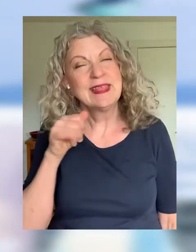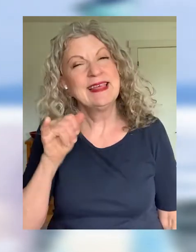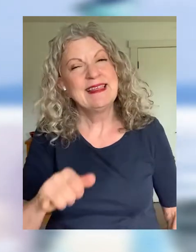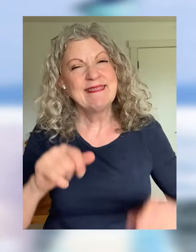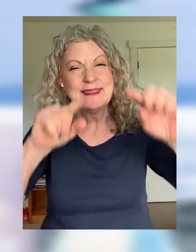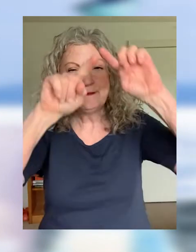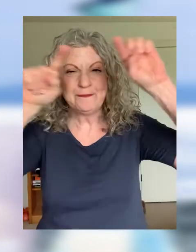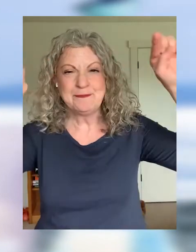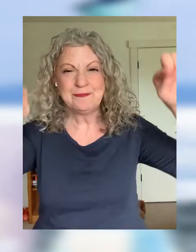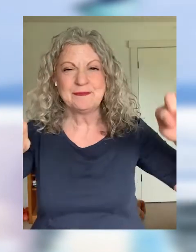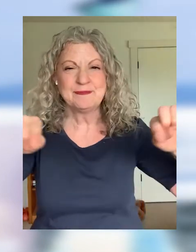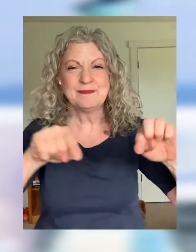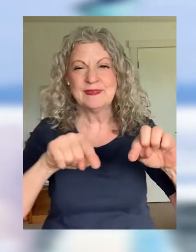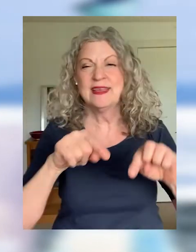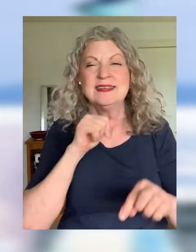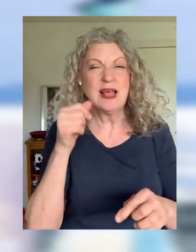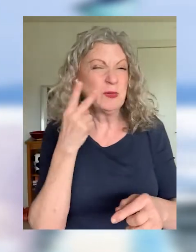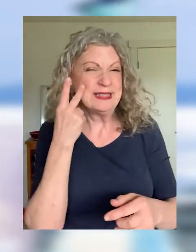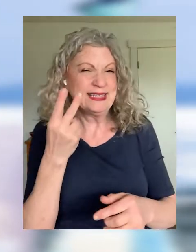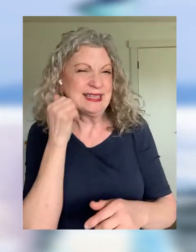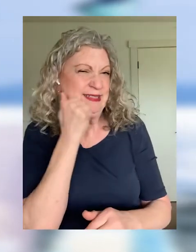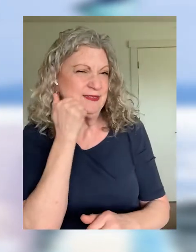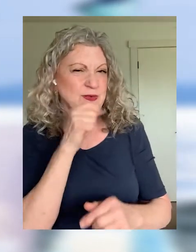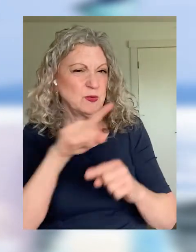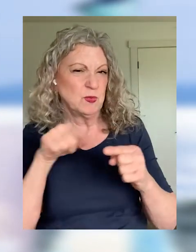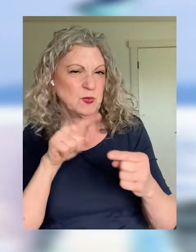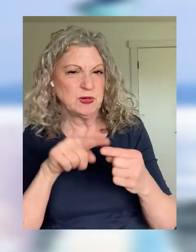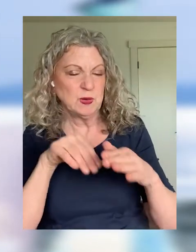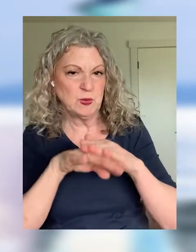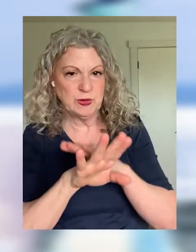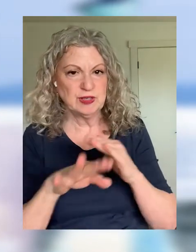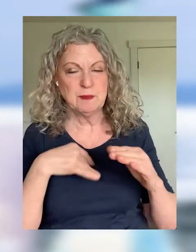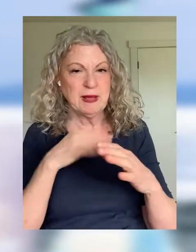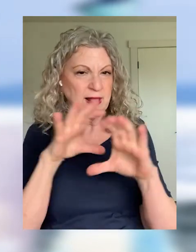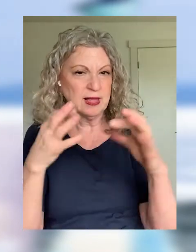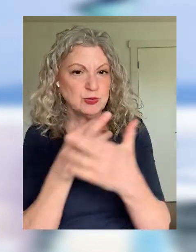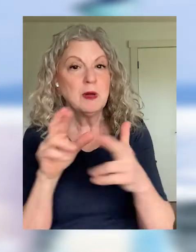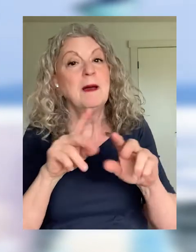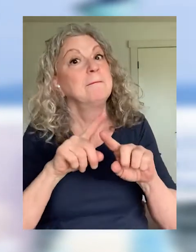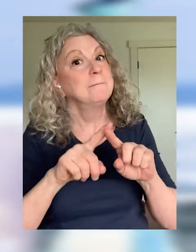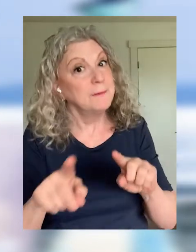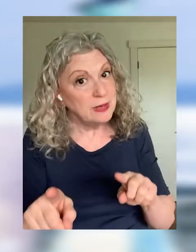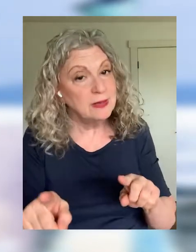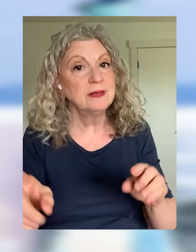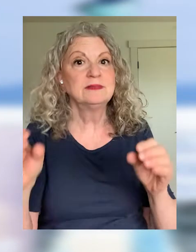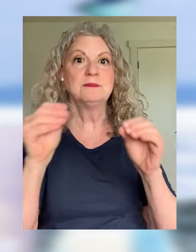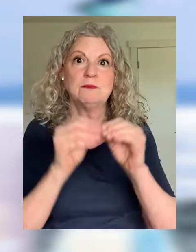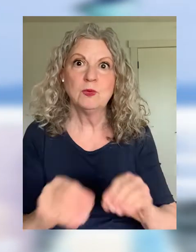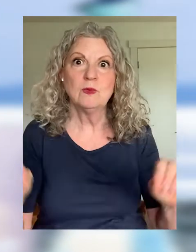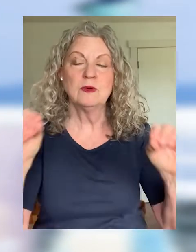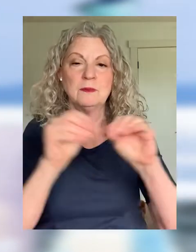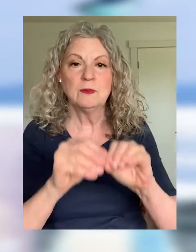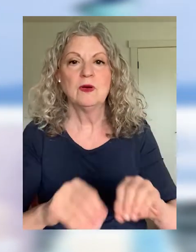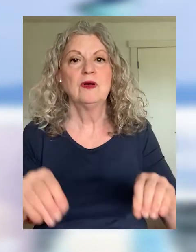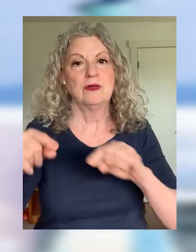This Zoom screen is not what I meet every day when I enter my virtual classroom, but it has become more and more typical over the year that my students